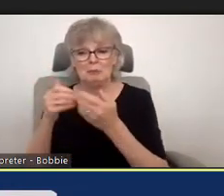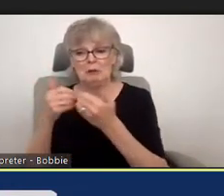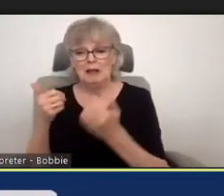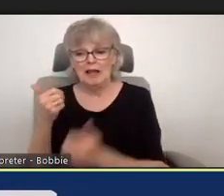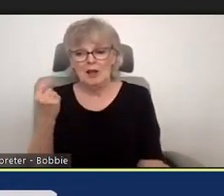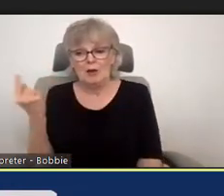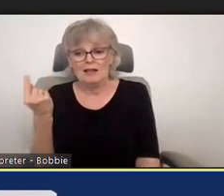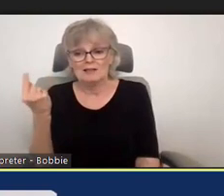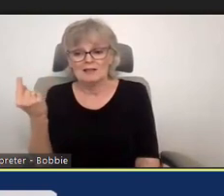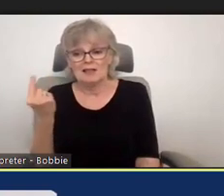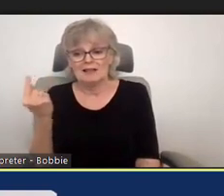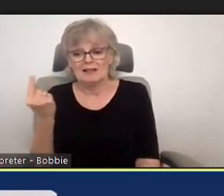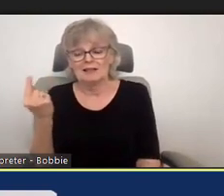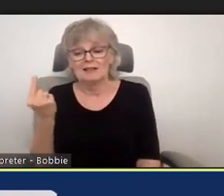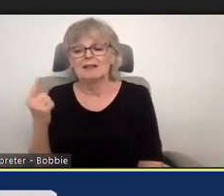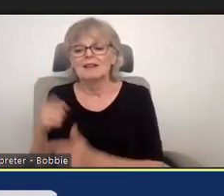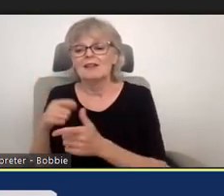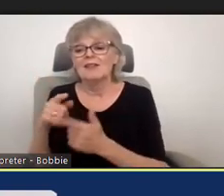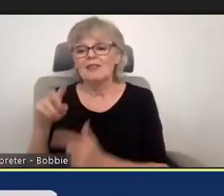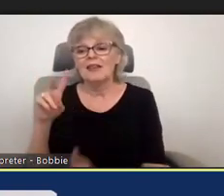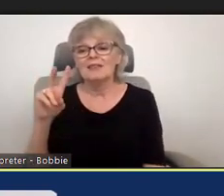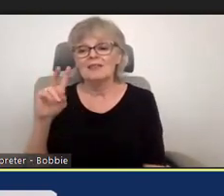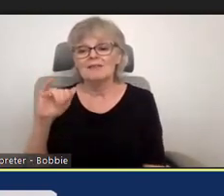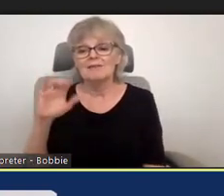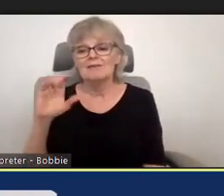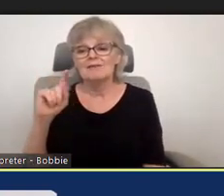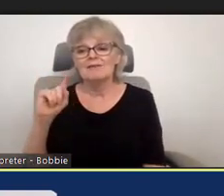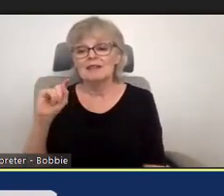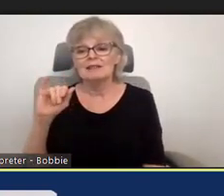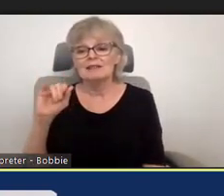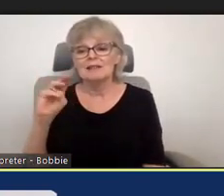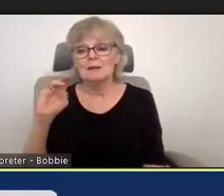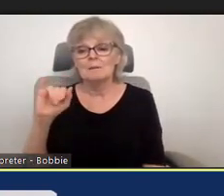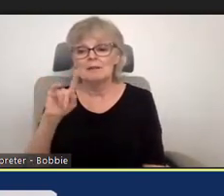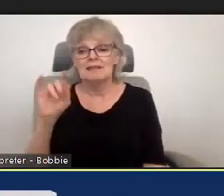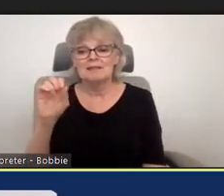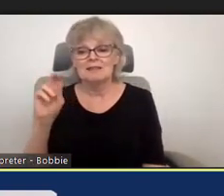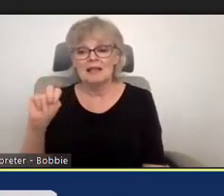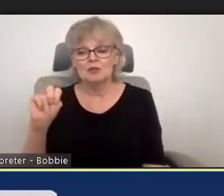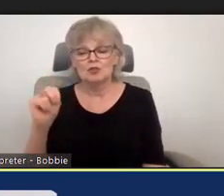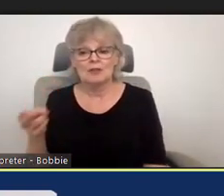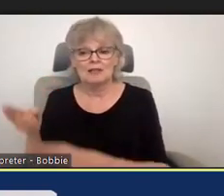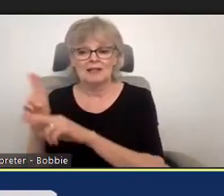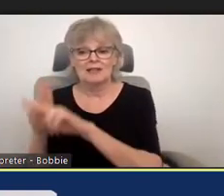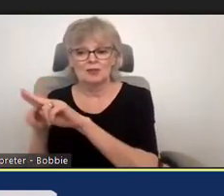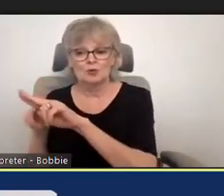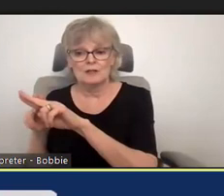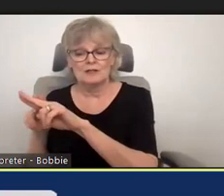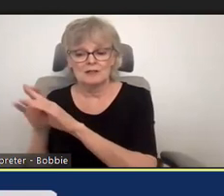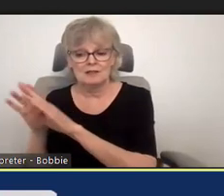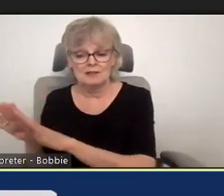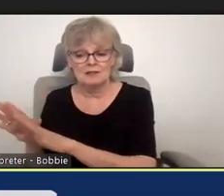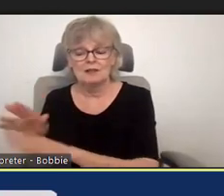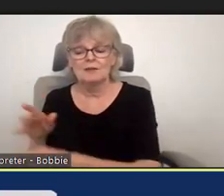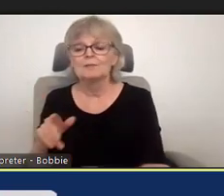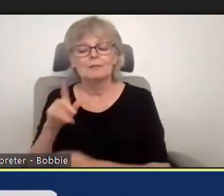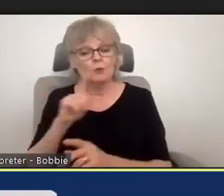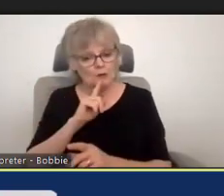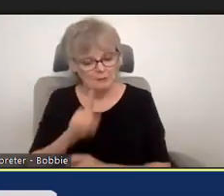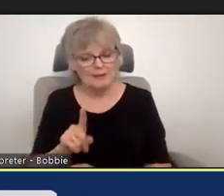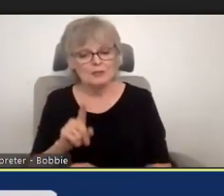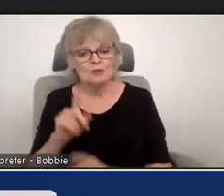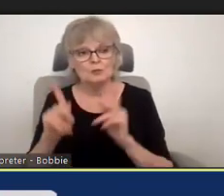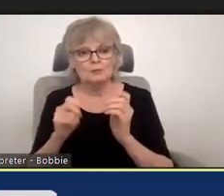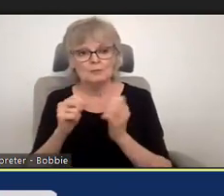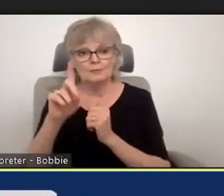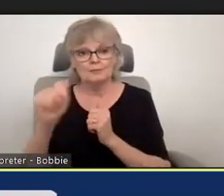the victimization of individuals tends to increase. So we wanted to make sure that people with disabilities had